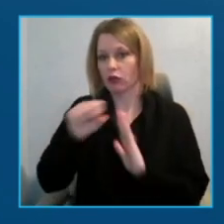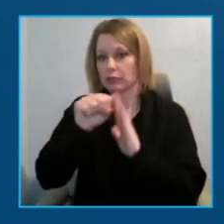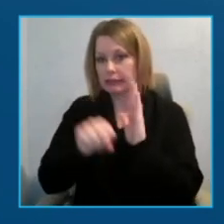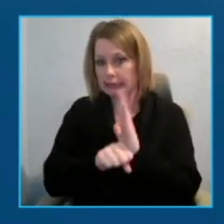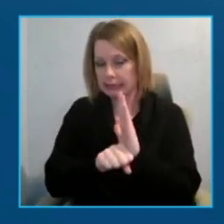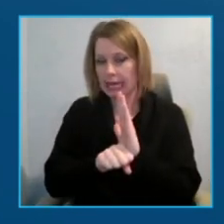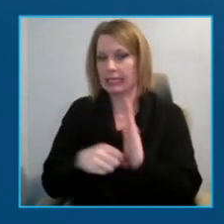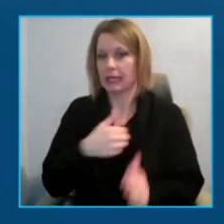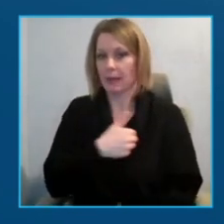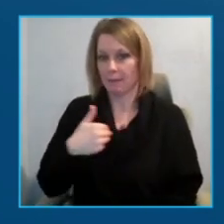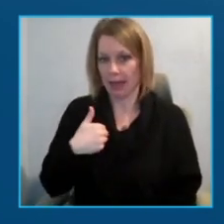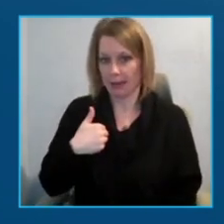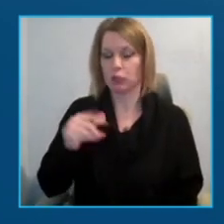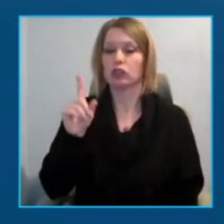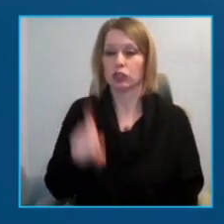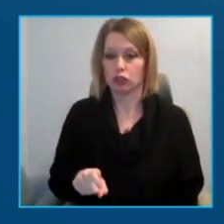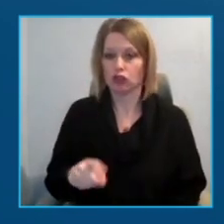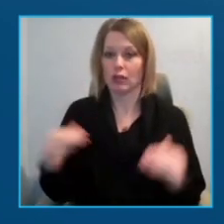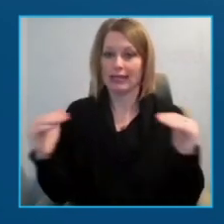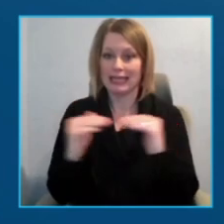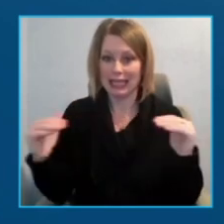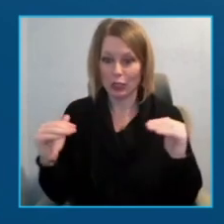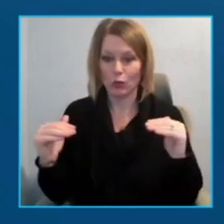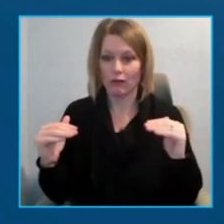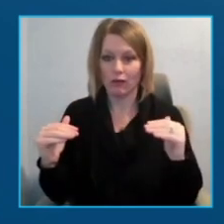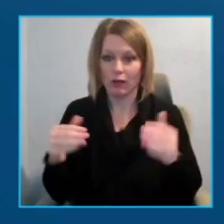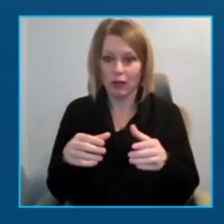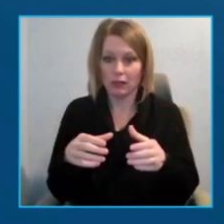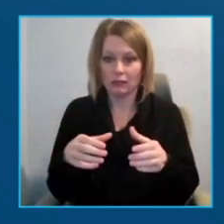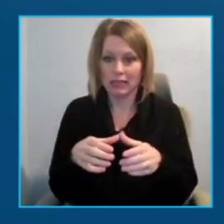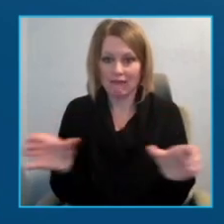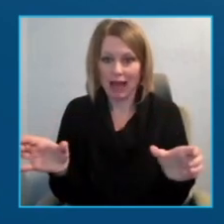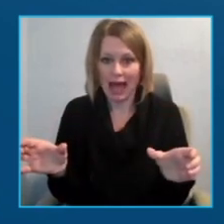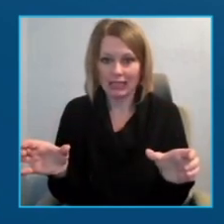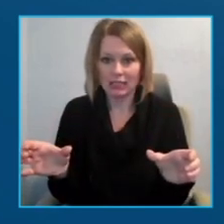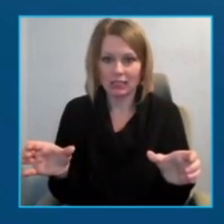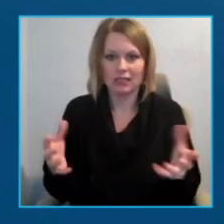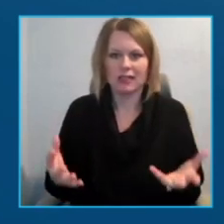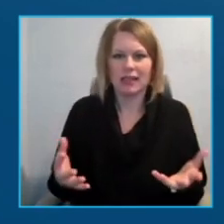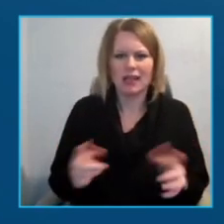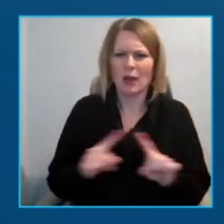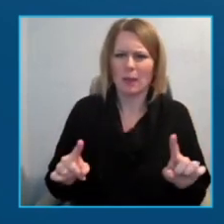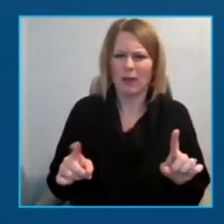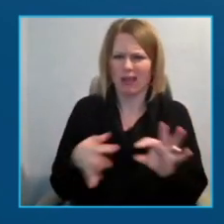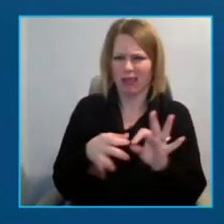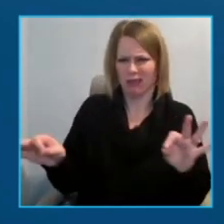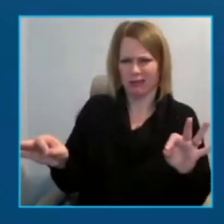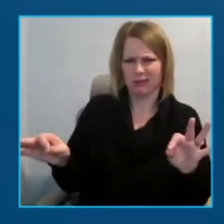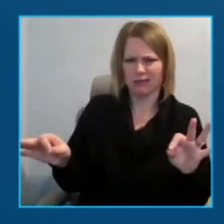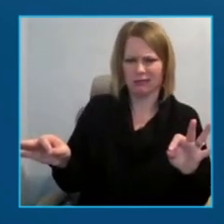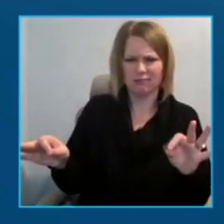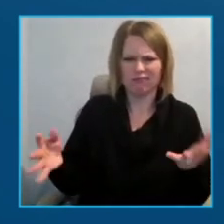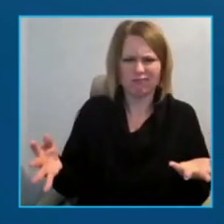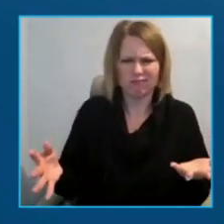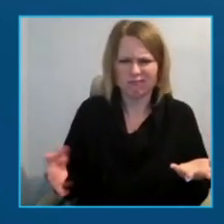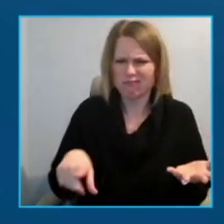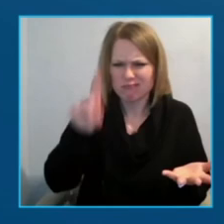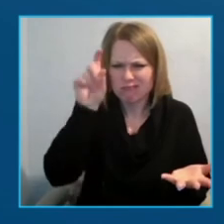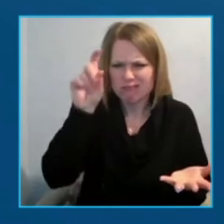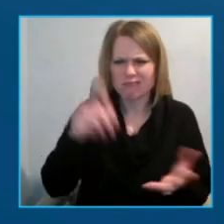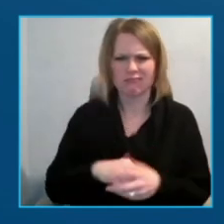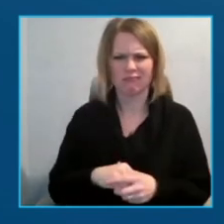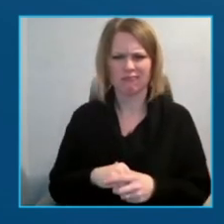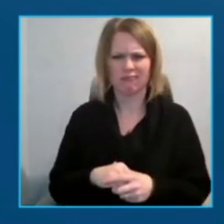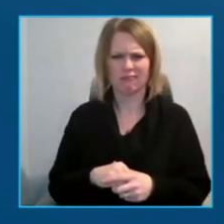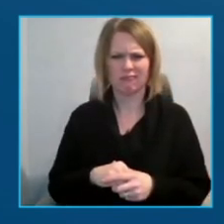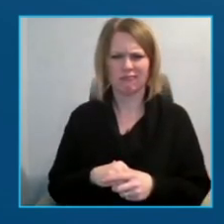shall be as equally divided as practicable. It's a nonsensical phrase. What does the phrase and other state